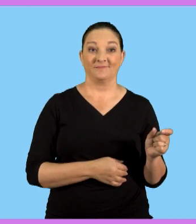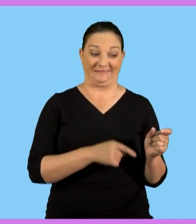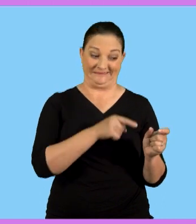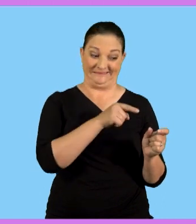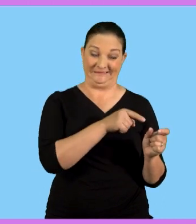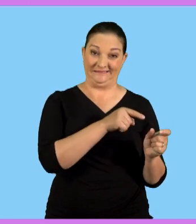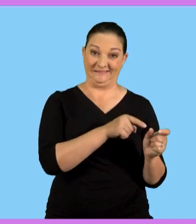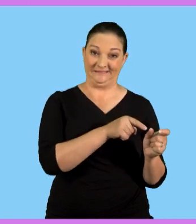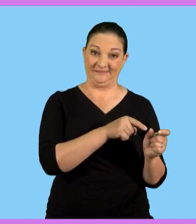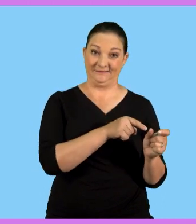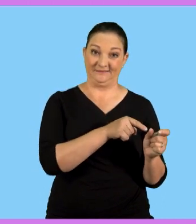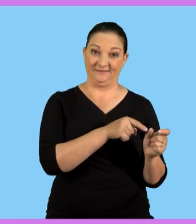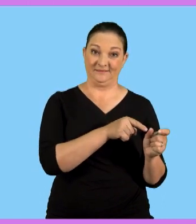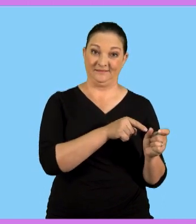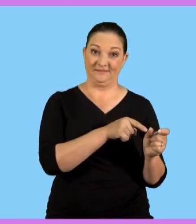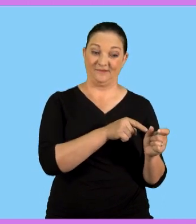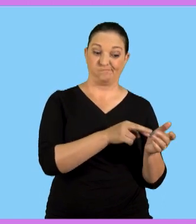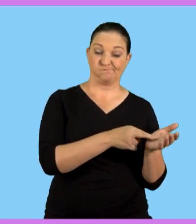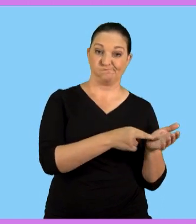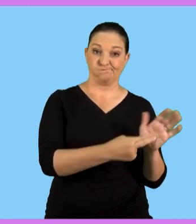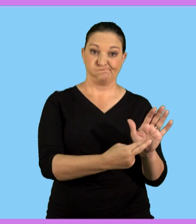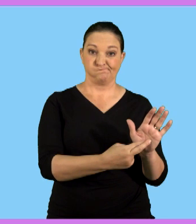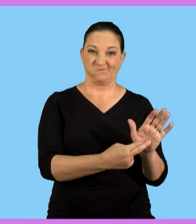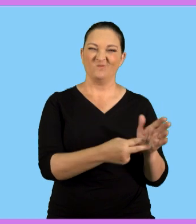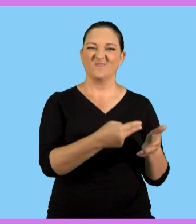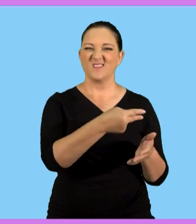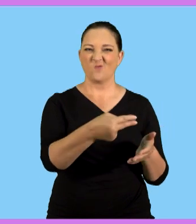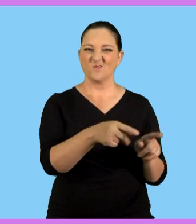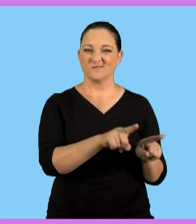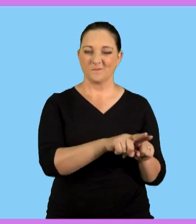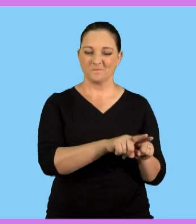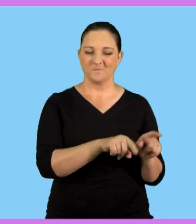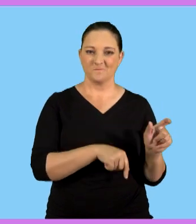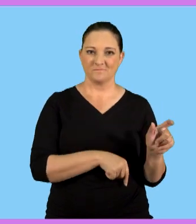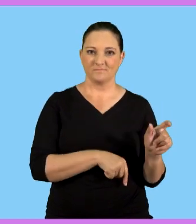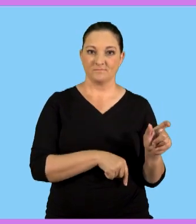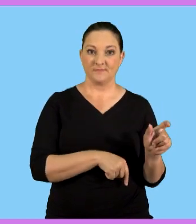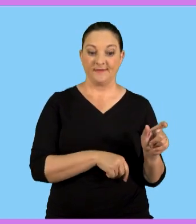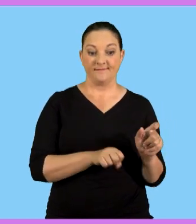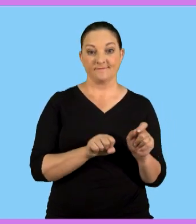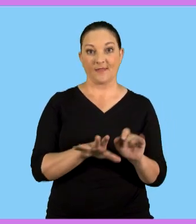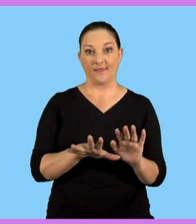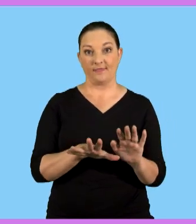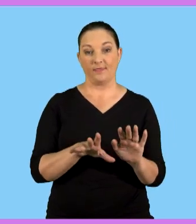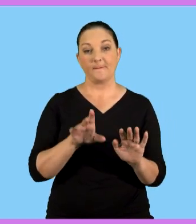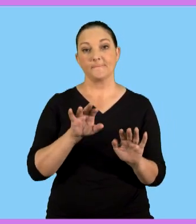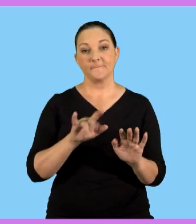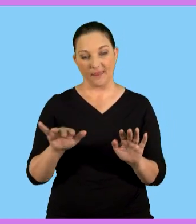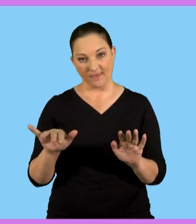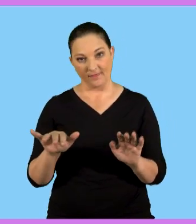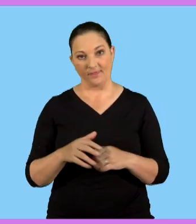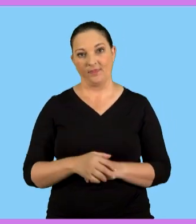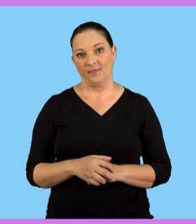basically represents, is equals to, represents 10 million